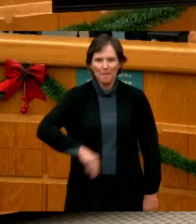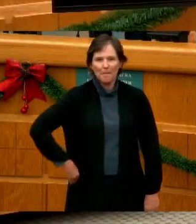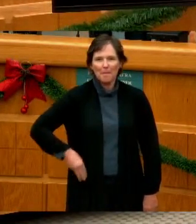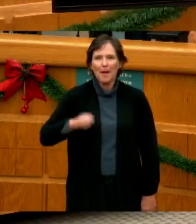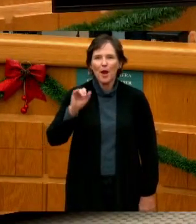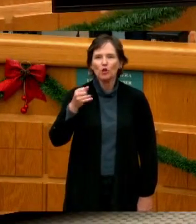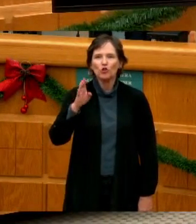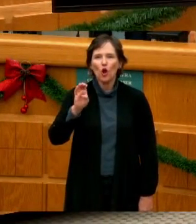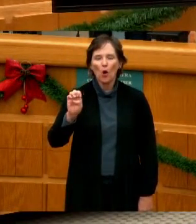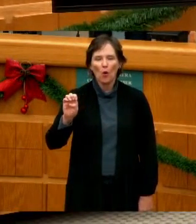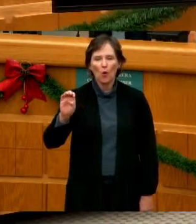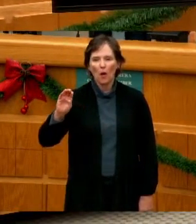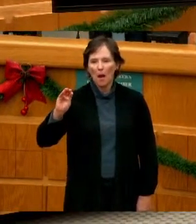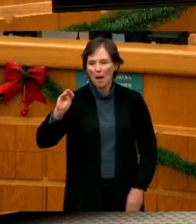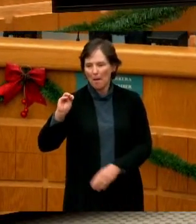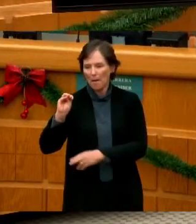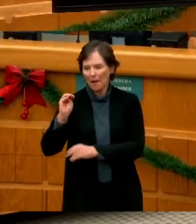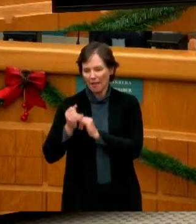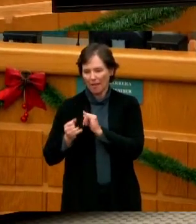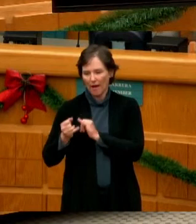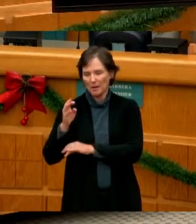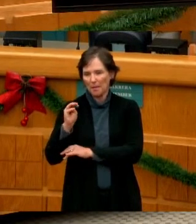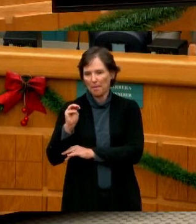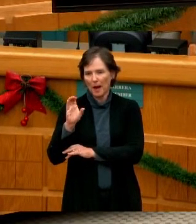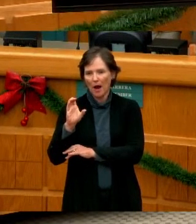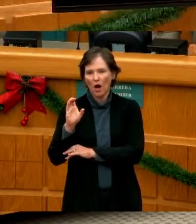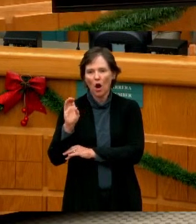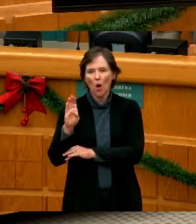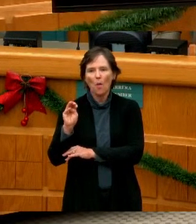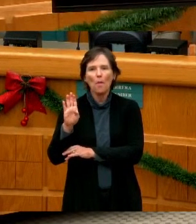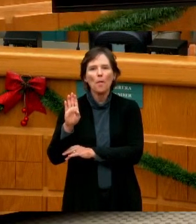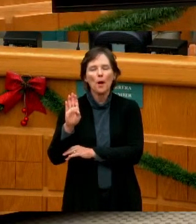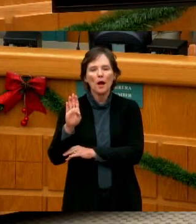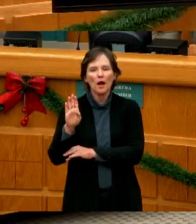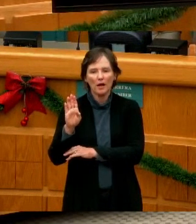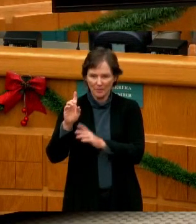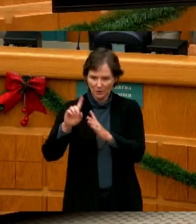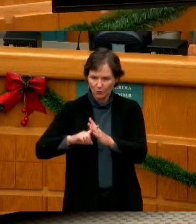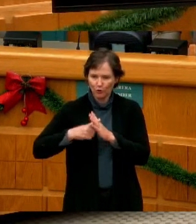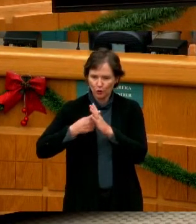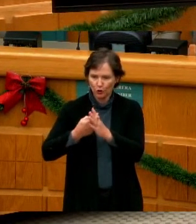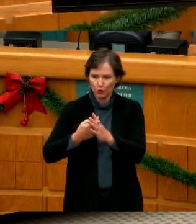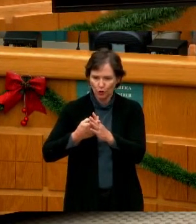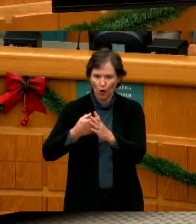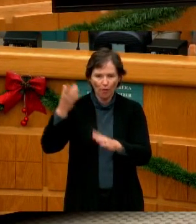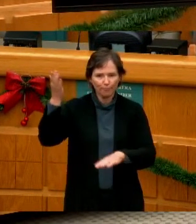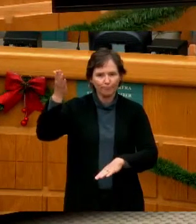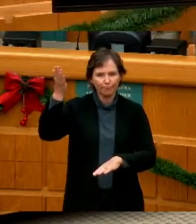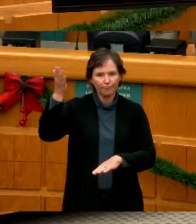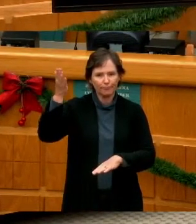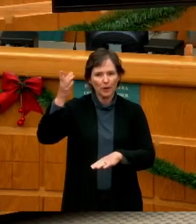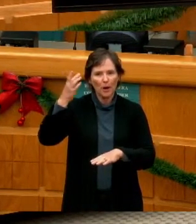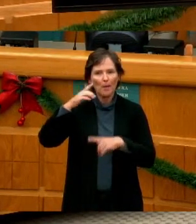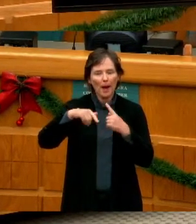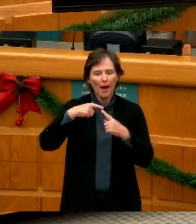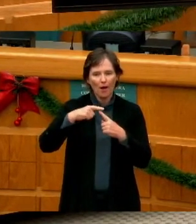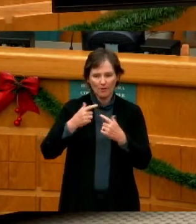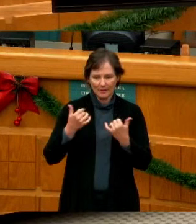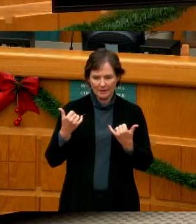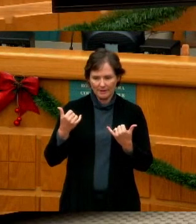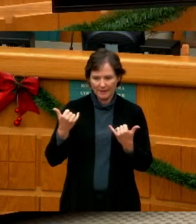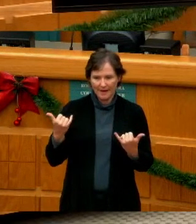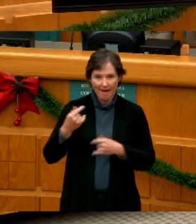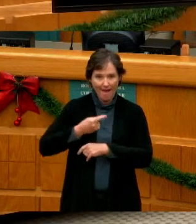Well, good afternoon. I'm Mayor Joe McComb, and we'll call our weekly COVID update briefing to order